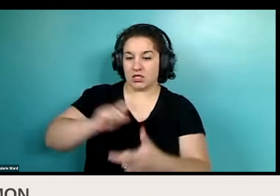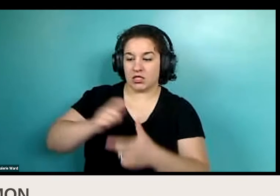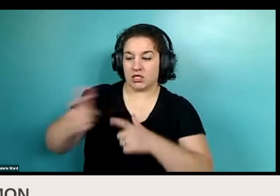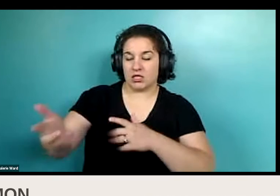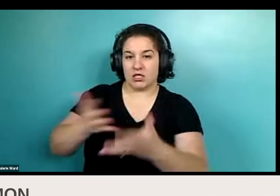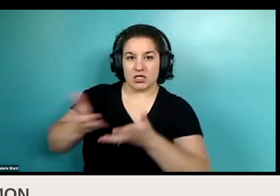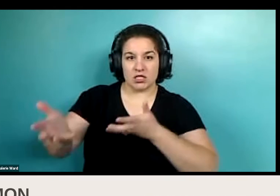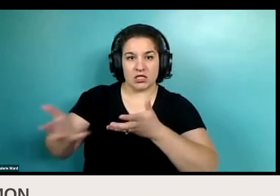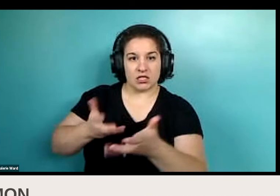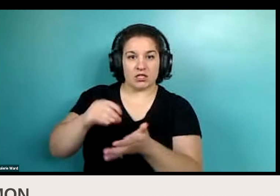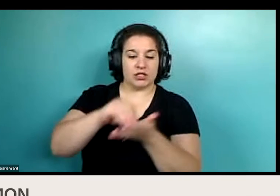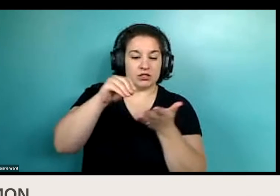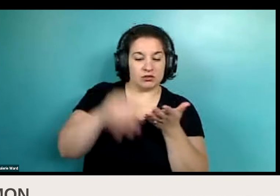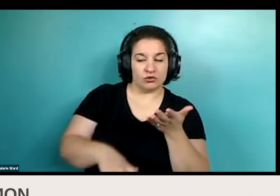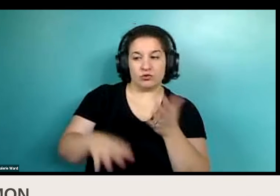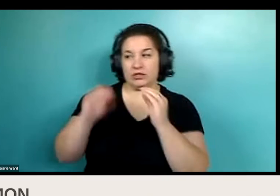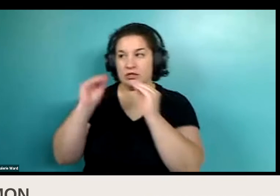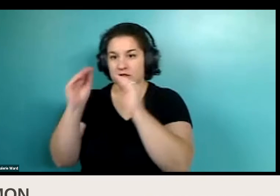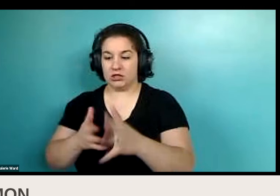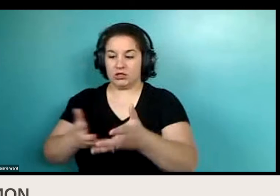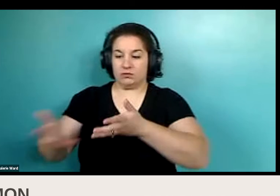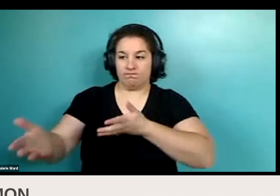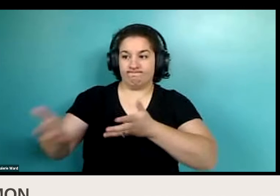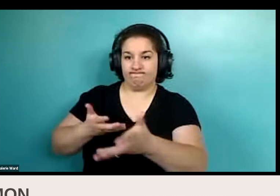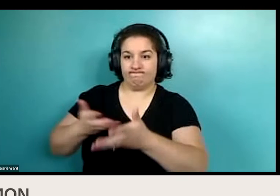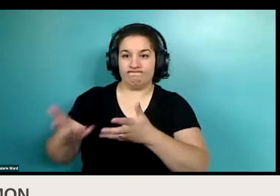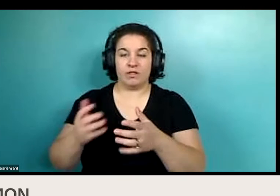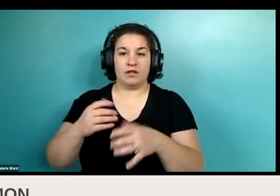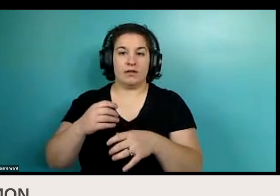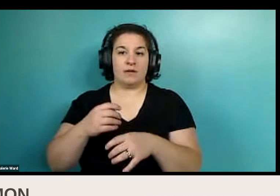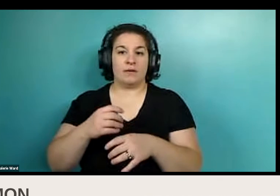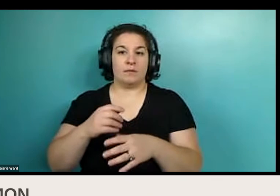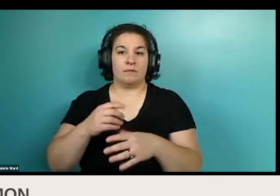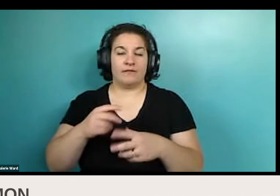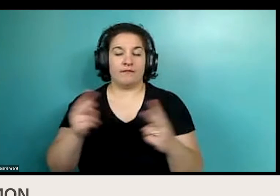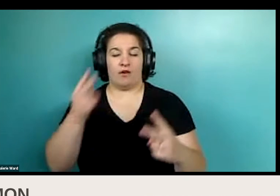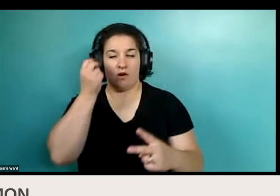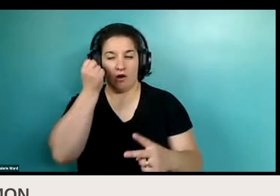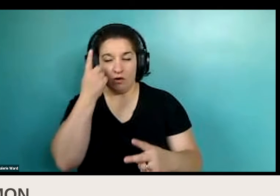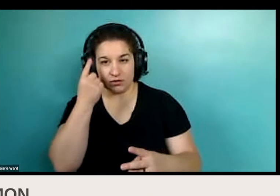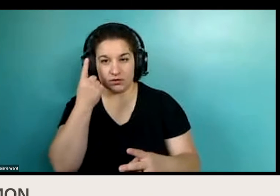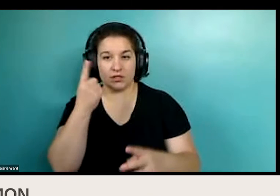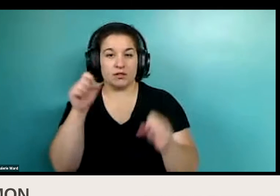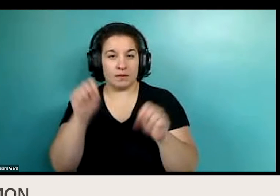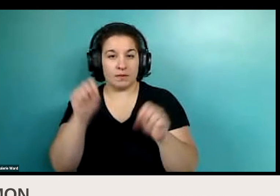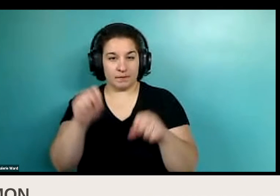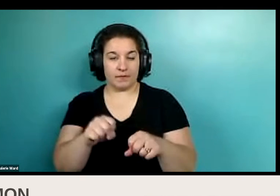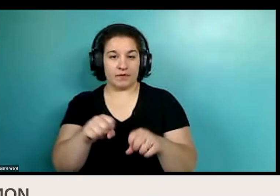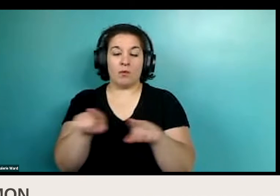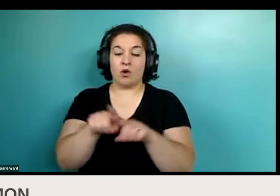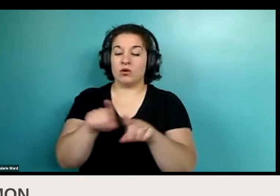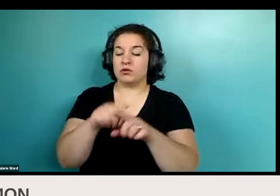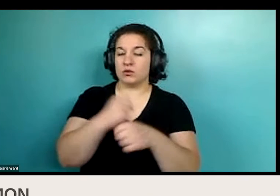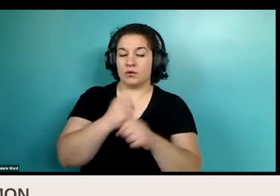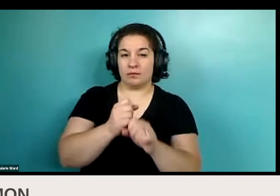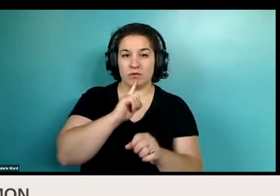the students to try to be as understanding as you possibly can, while also making sure that you're helping those students